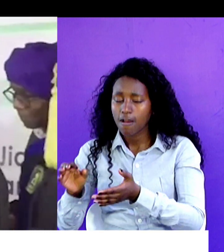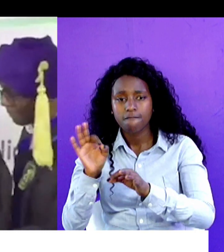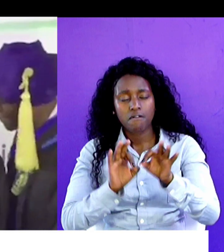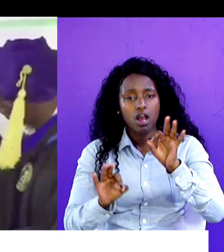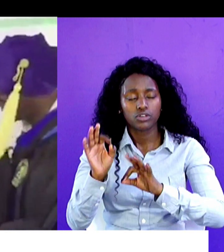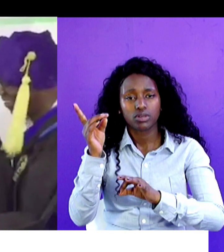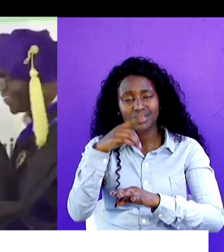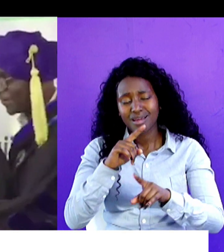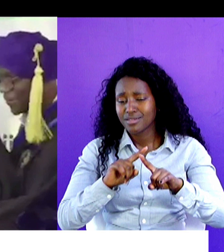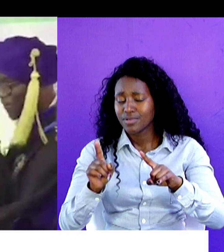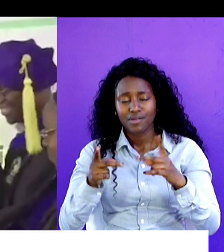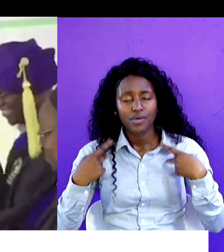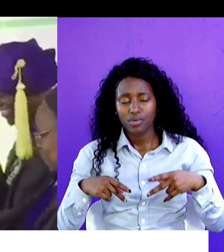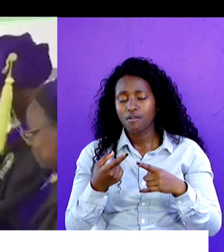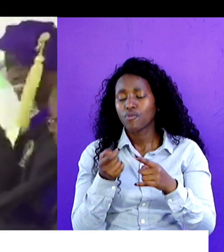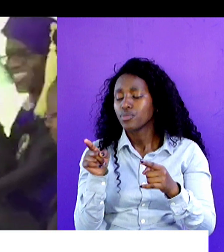na